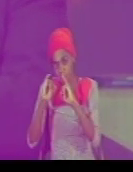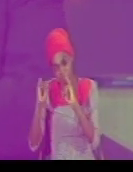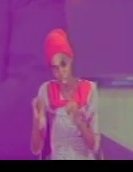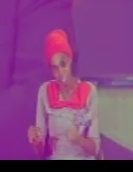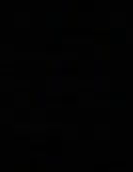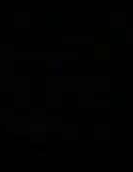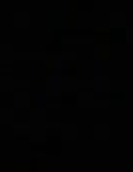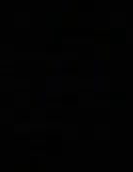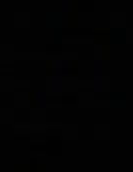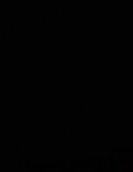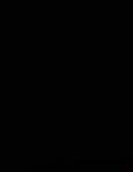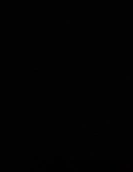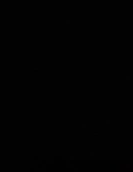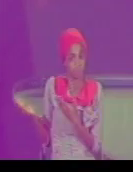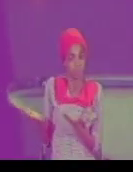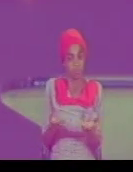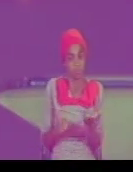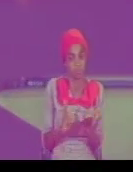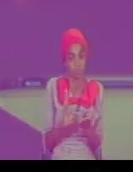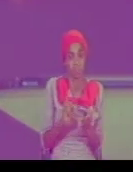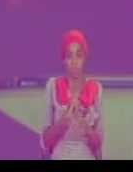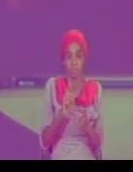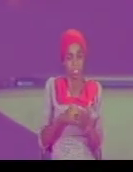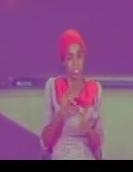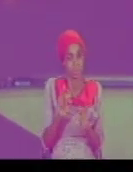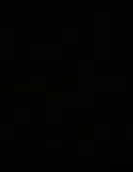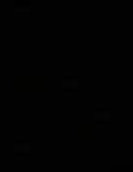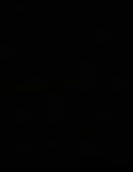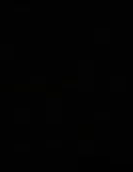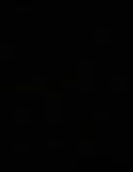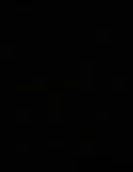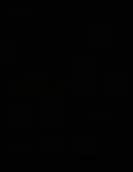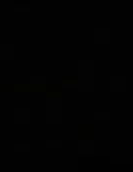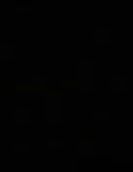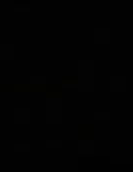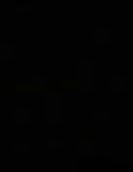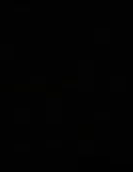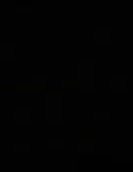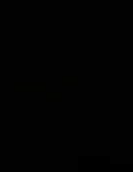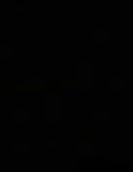People that have done that, I'm not interested in their dancing. That's